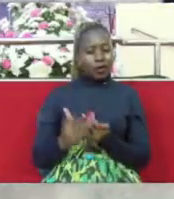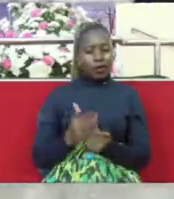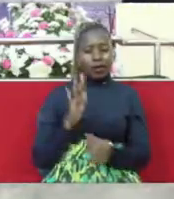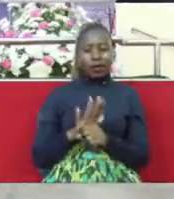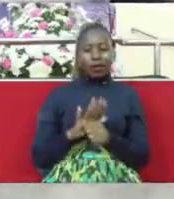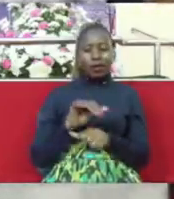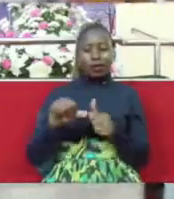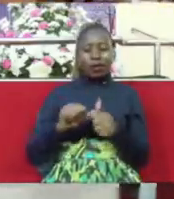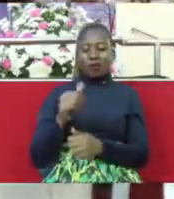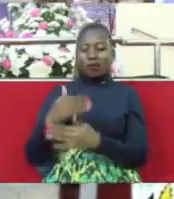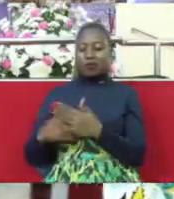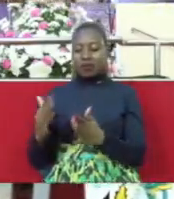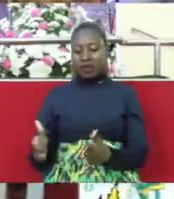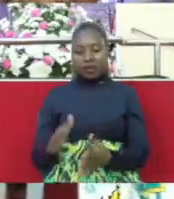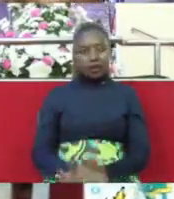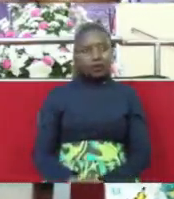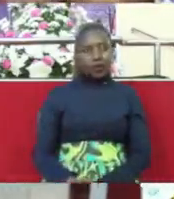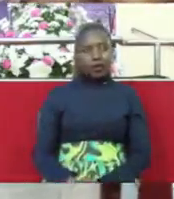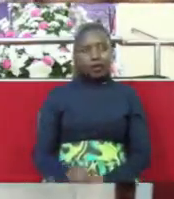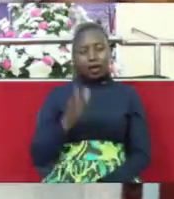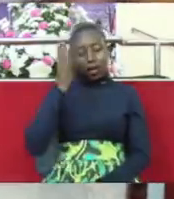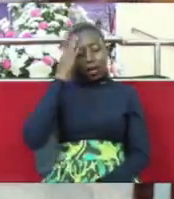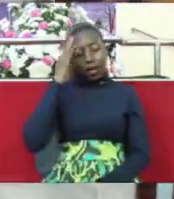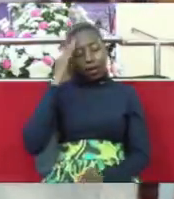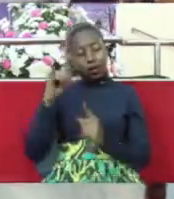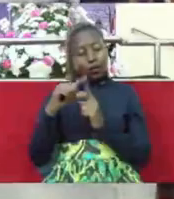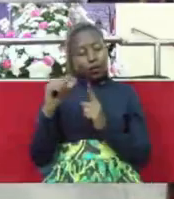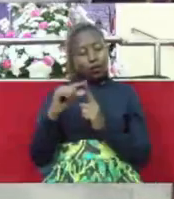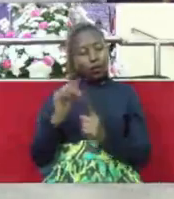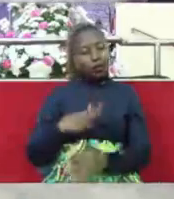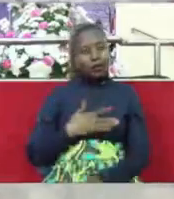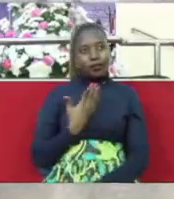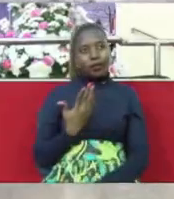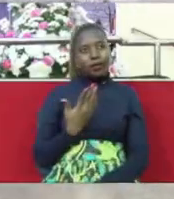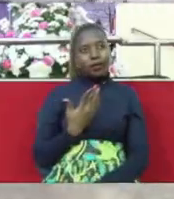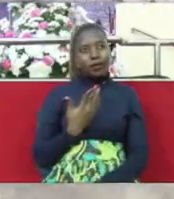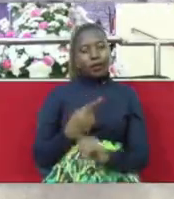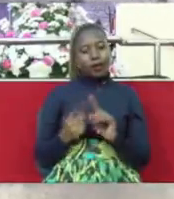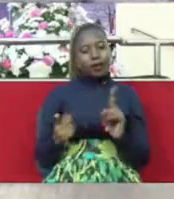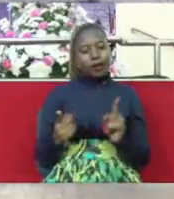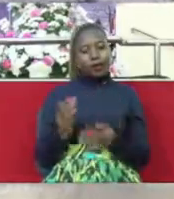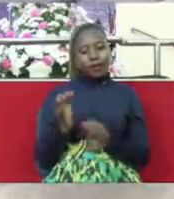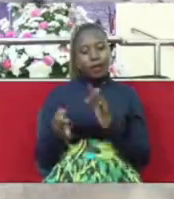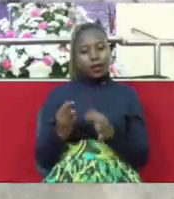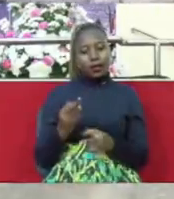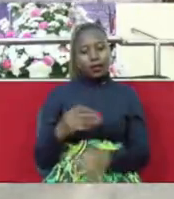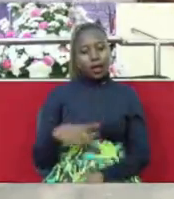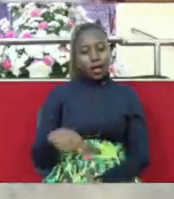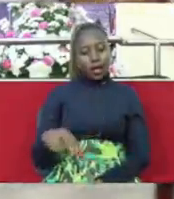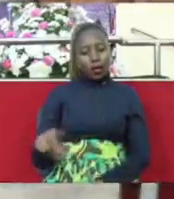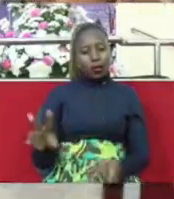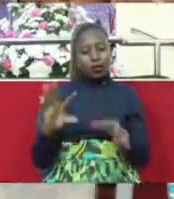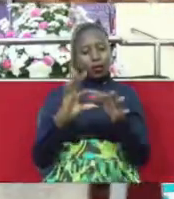sana kuhusu jirani zetu. I know the word is mine. Najua kwamba neno ni langu. But if I walked and went and connected and opened the door for